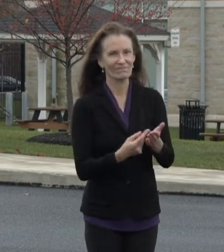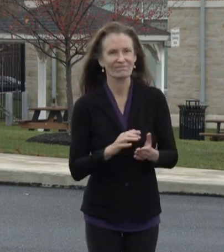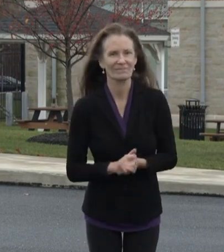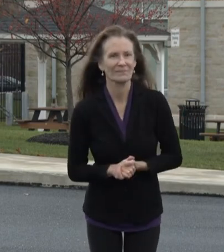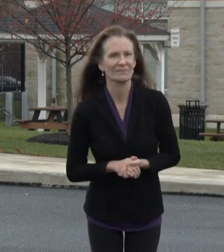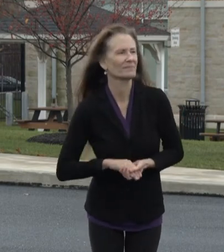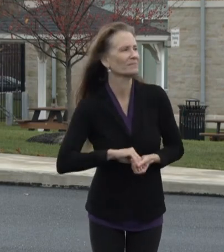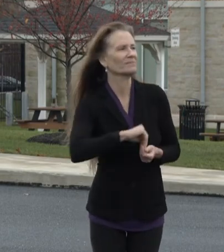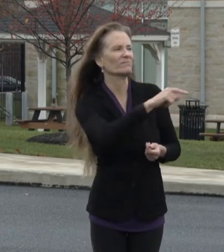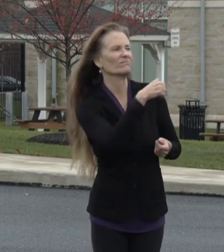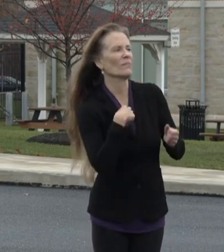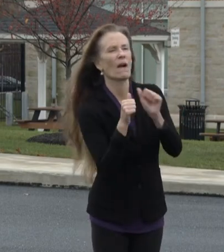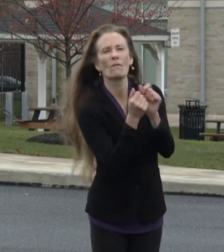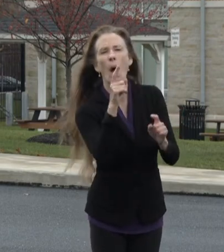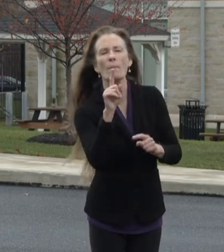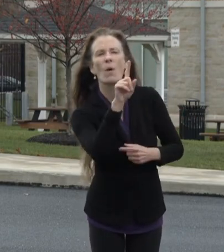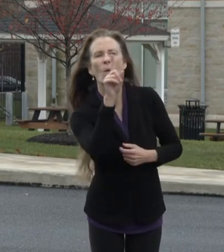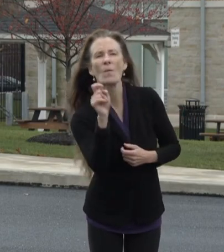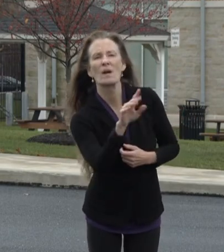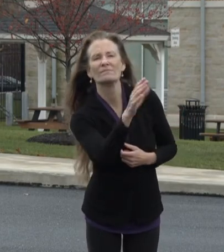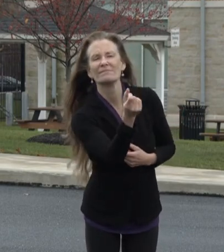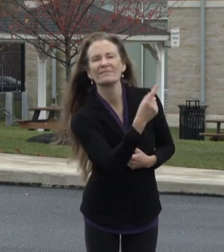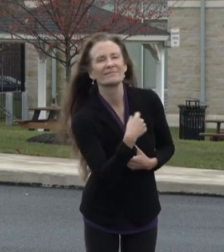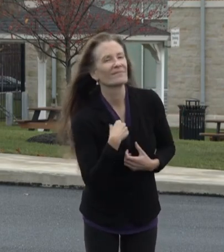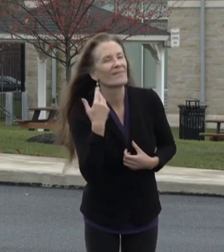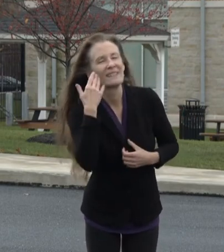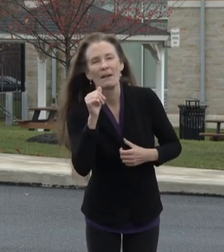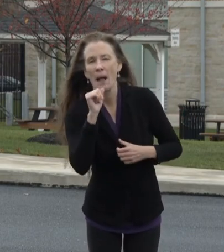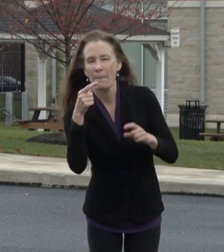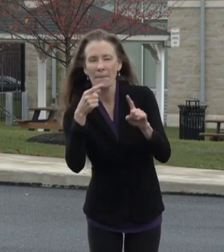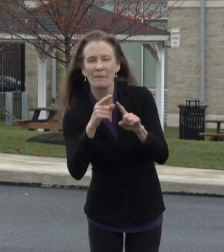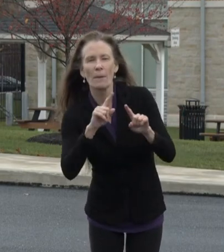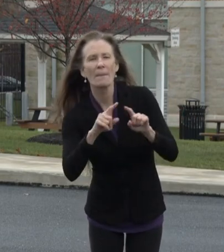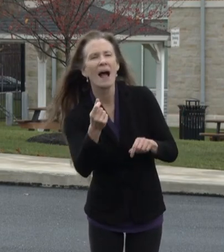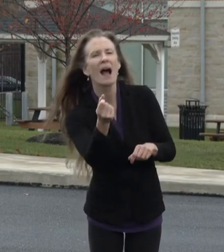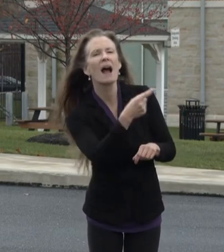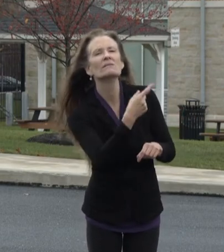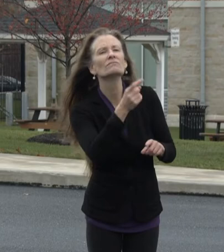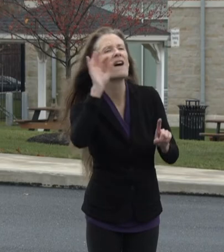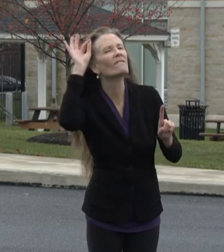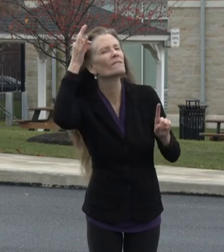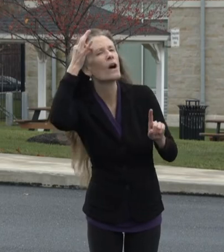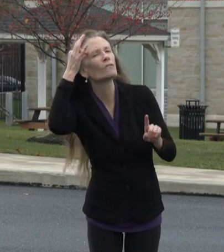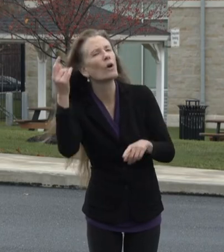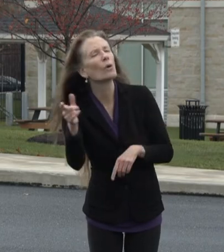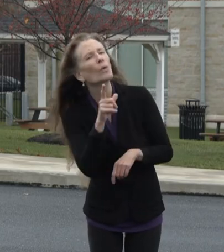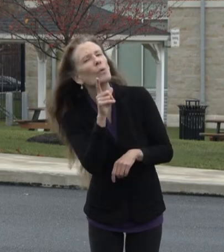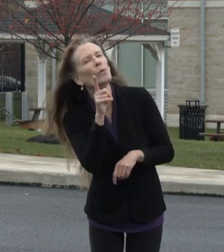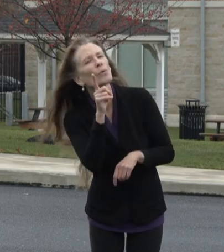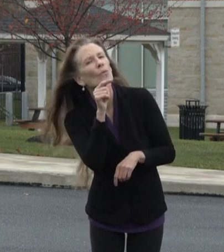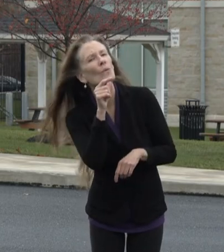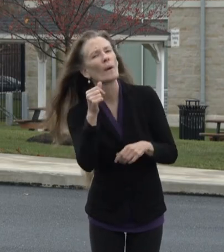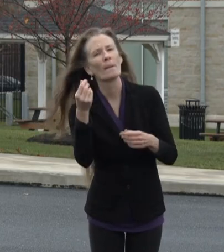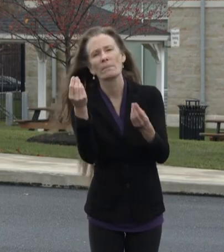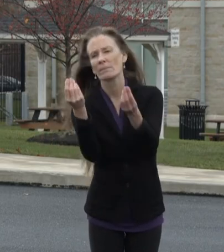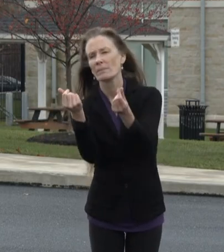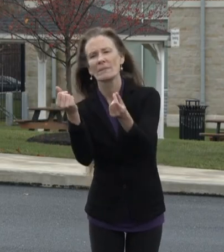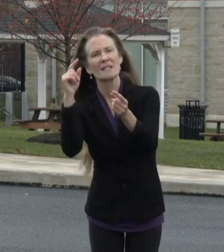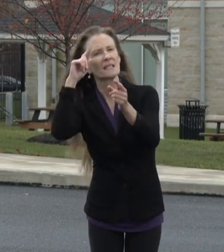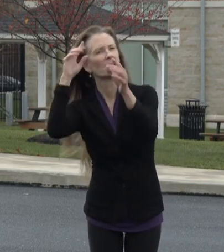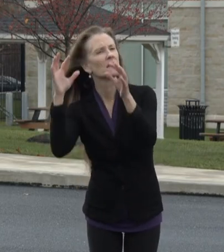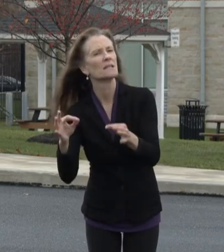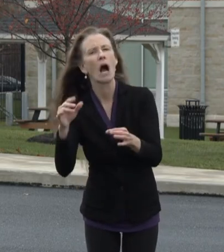I apologize that I don't know the detail on this, but what part of the federal government or who in the federal government ultimately makes that decision to fund